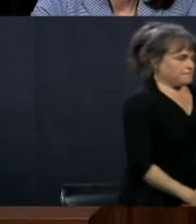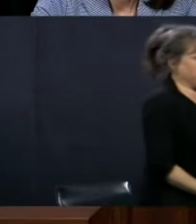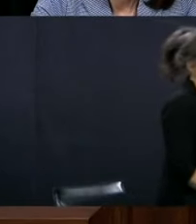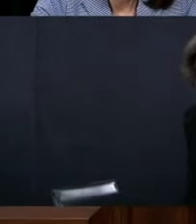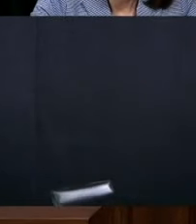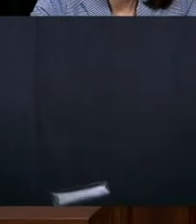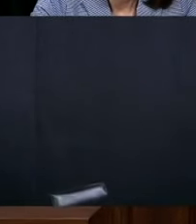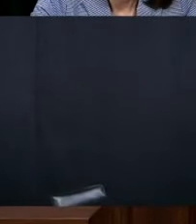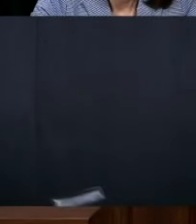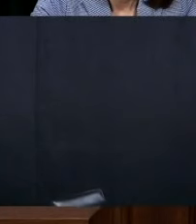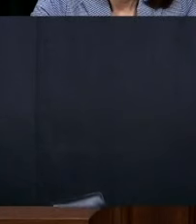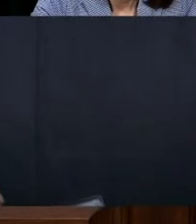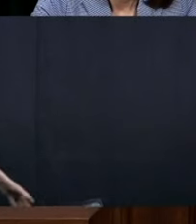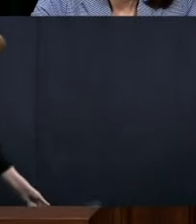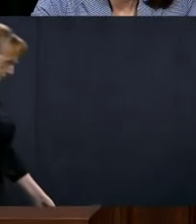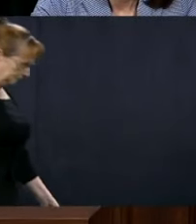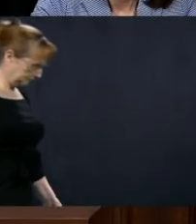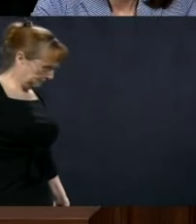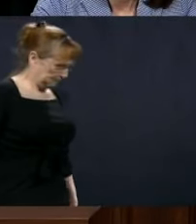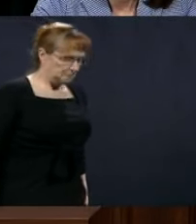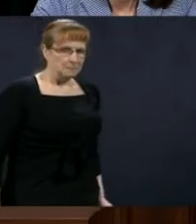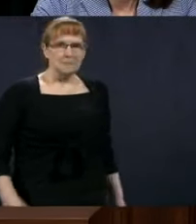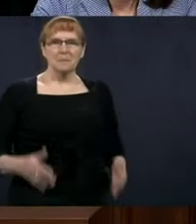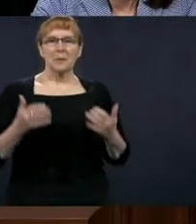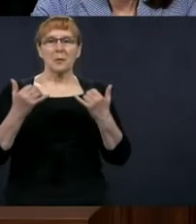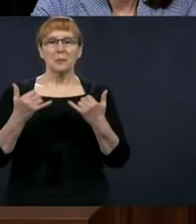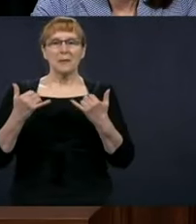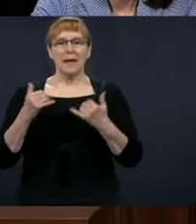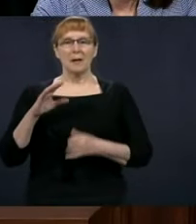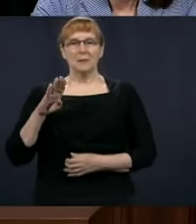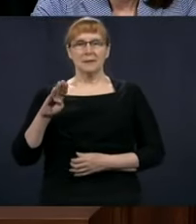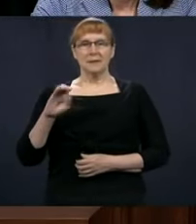We'll start today with Cathy Sonnet, CBC News.